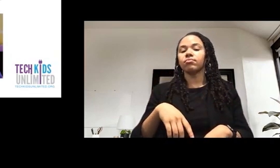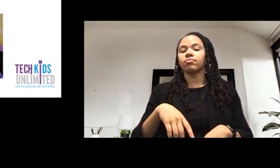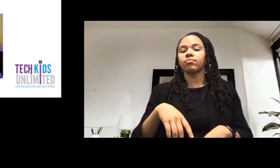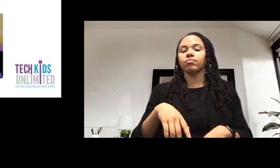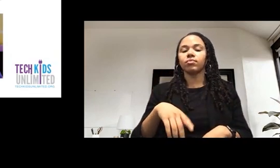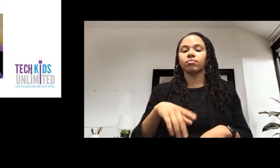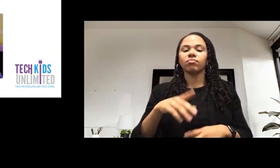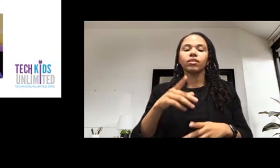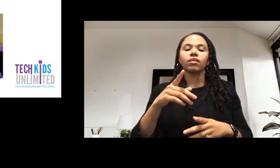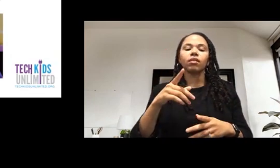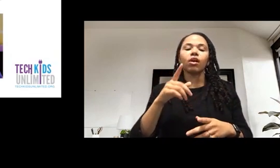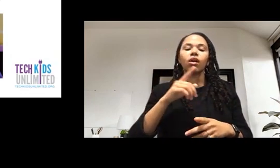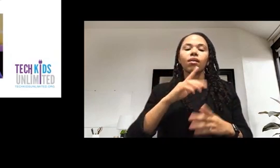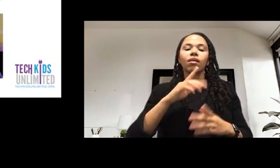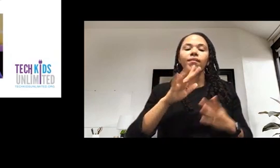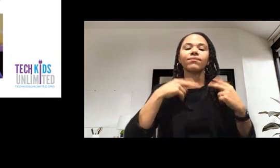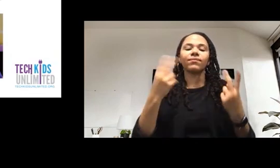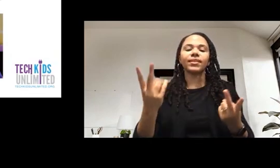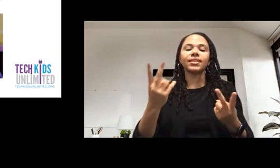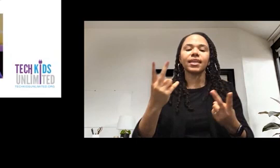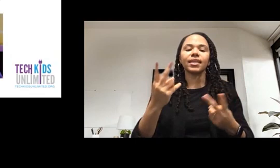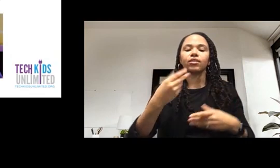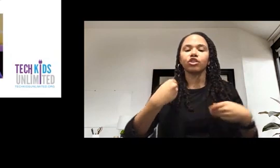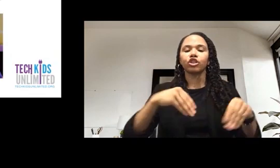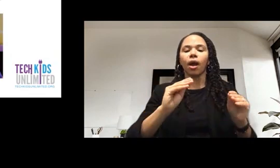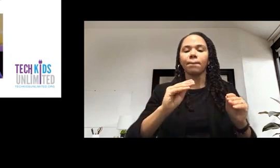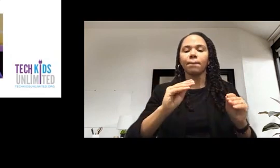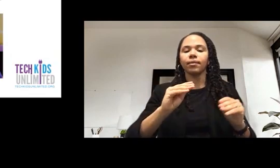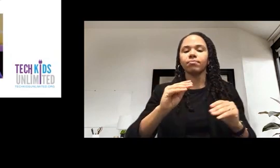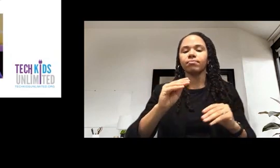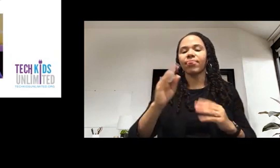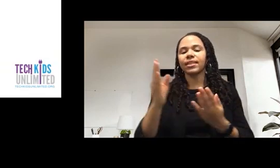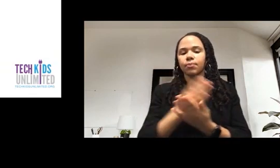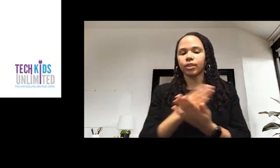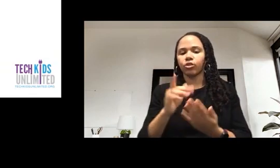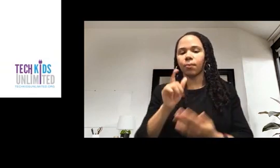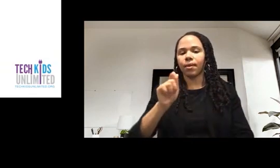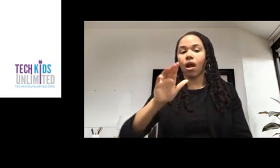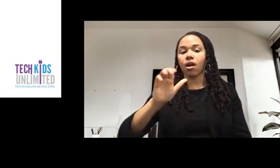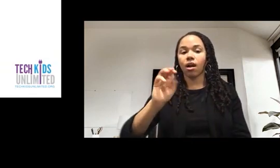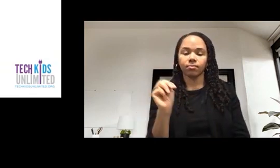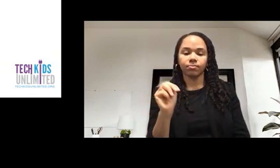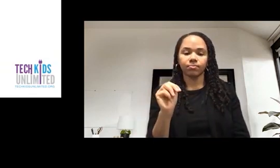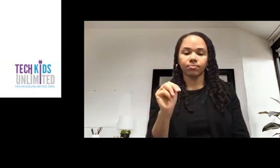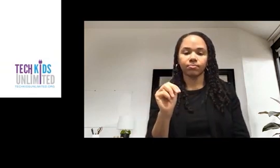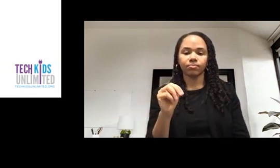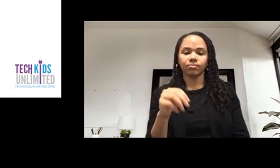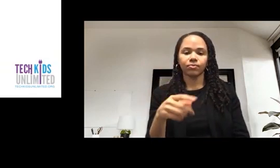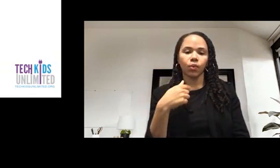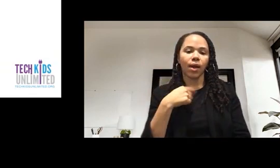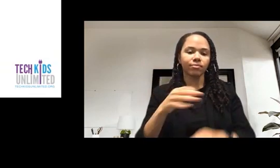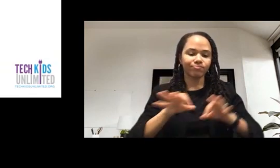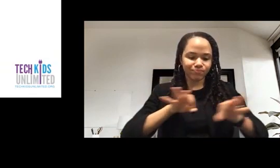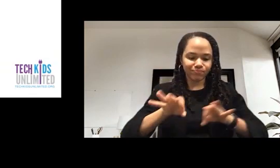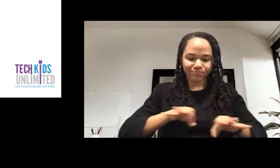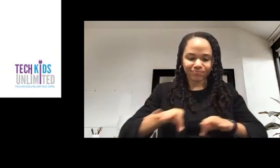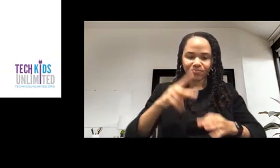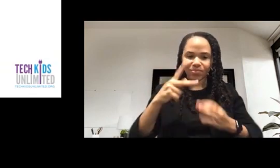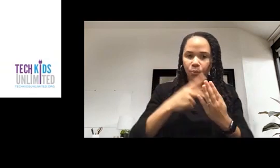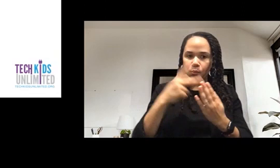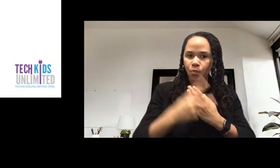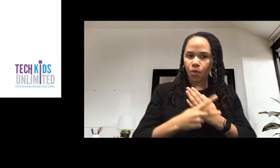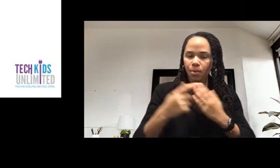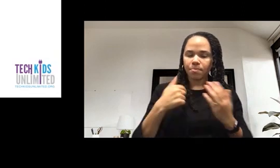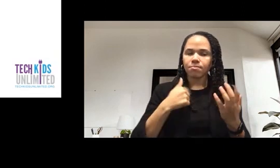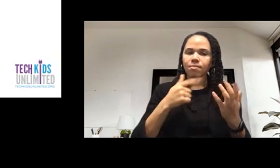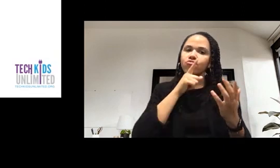for autism entrepreneurship. Okay, so now that I've told you all a bit about the program, what I really wanted to talk